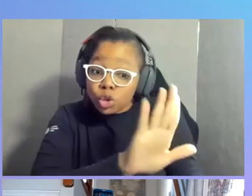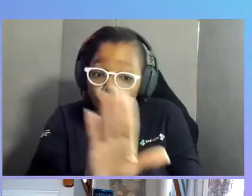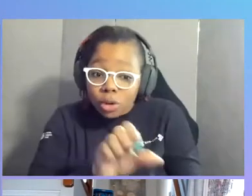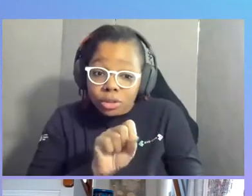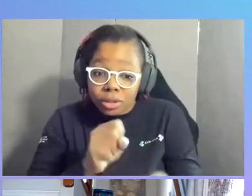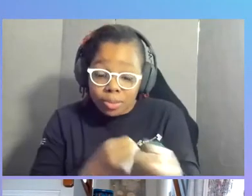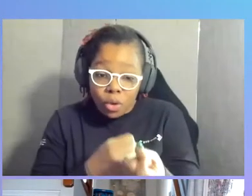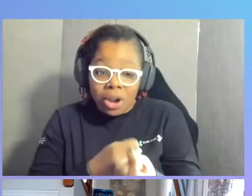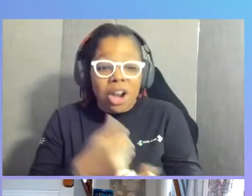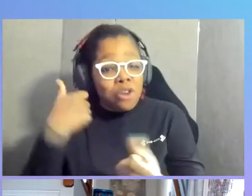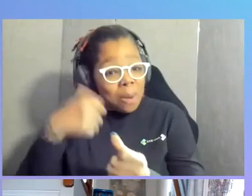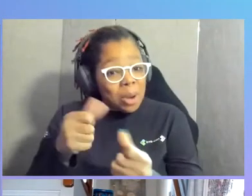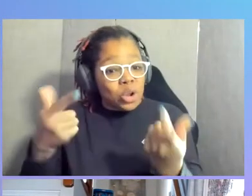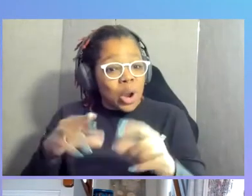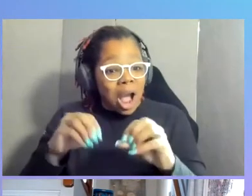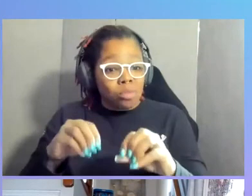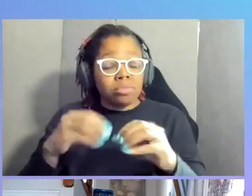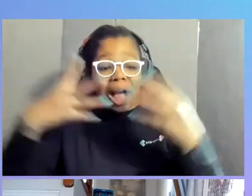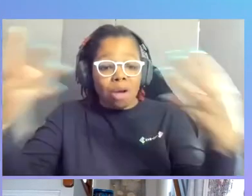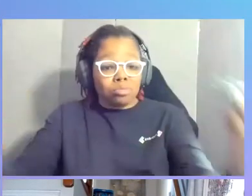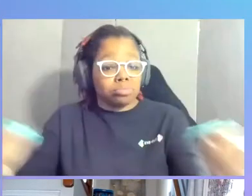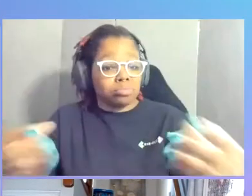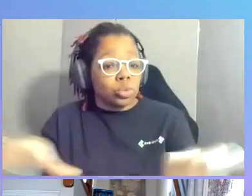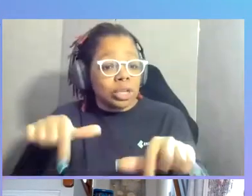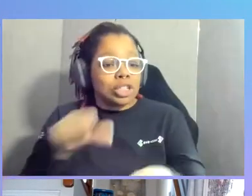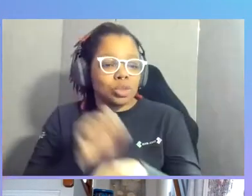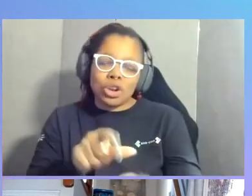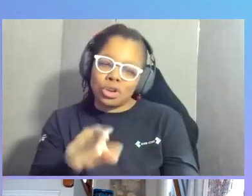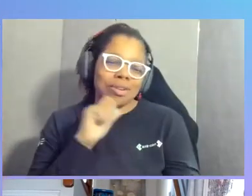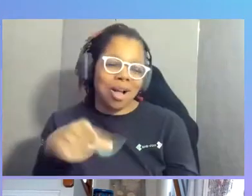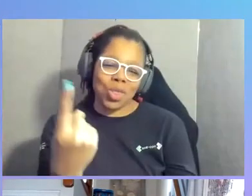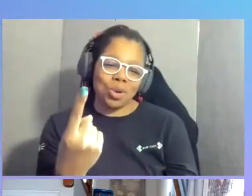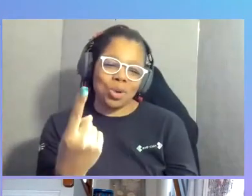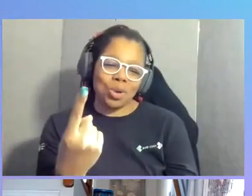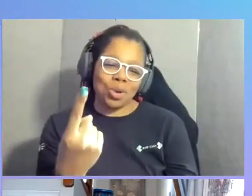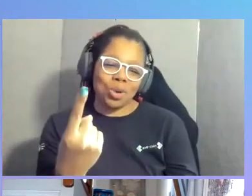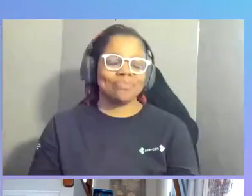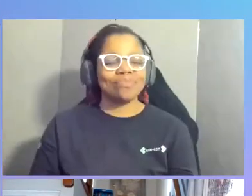remember, as you go out and do this work, you are not alone. Thank you.